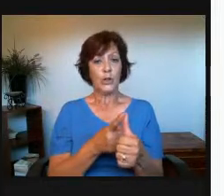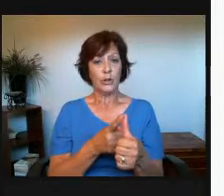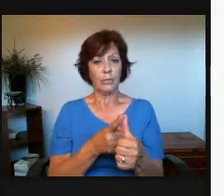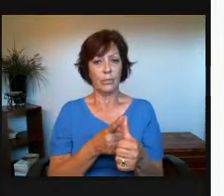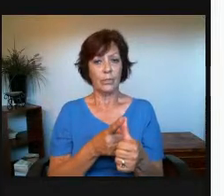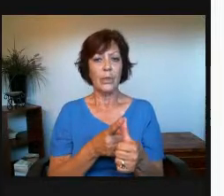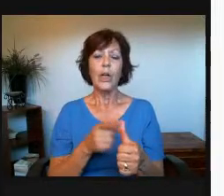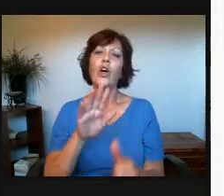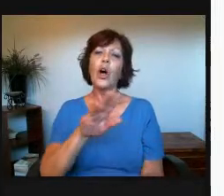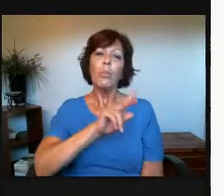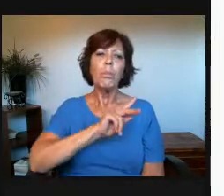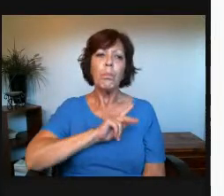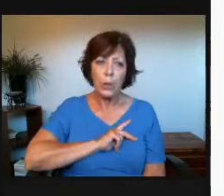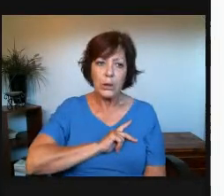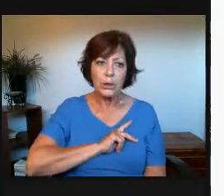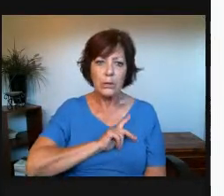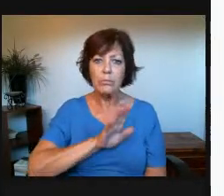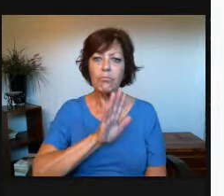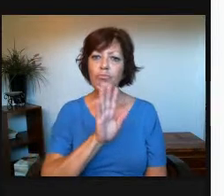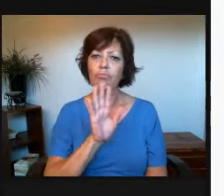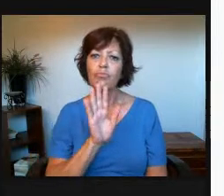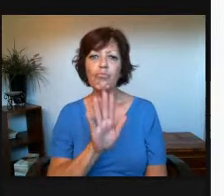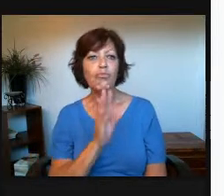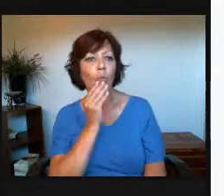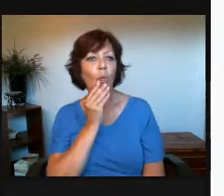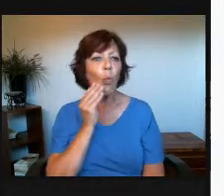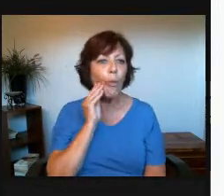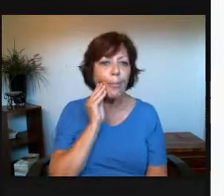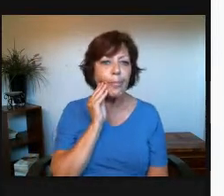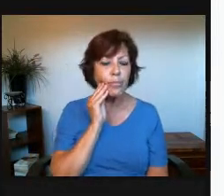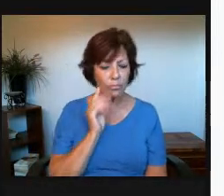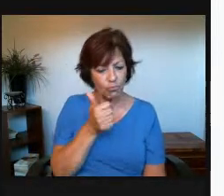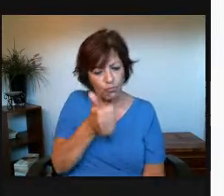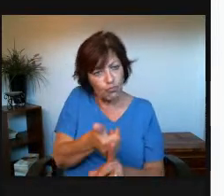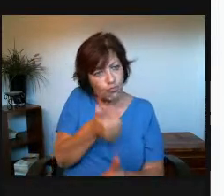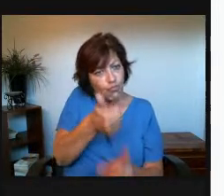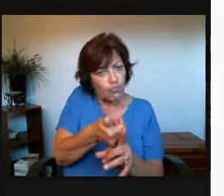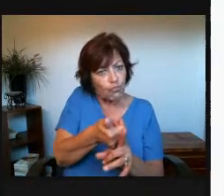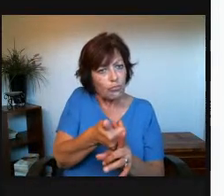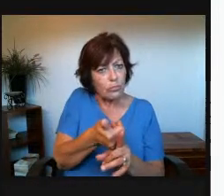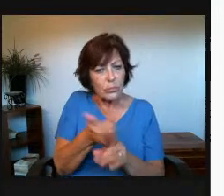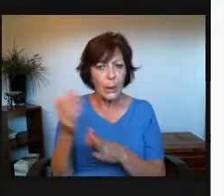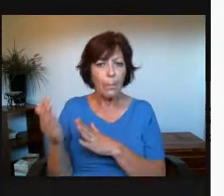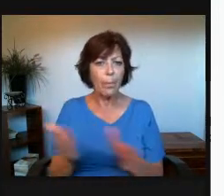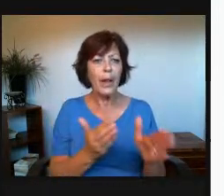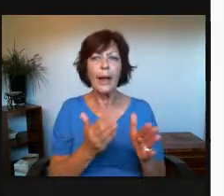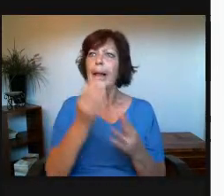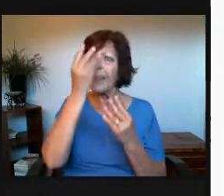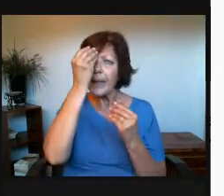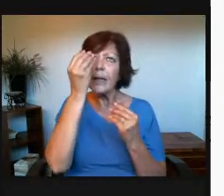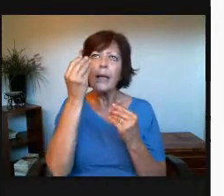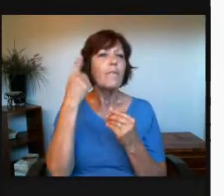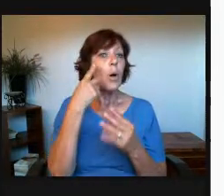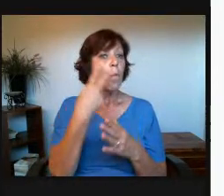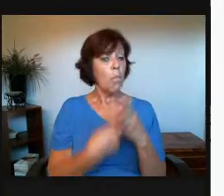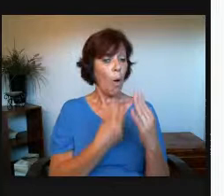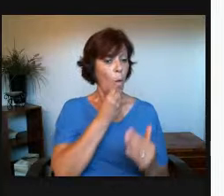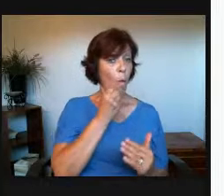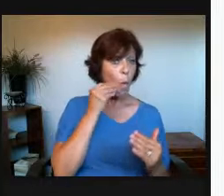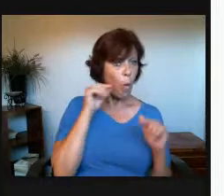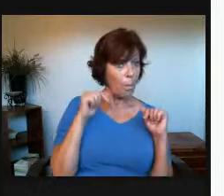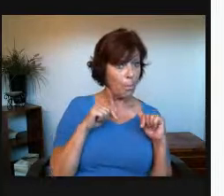a personal plan of preparedness, a personal preparedness plan. Think about it for both your